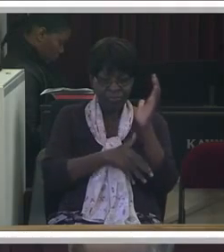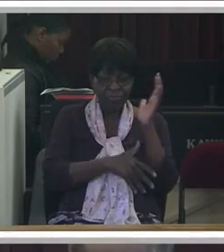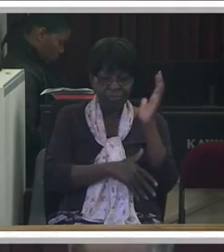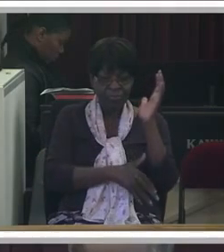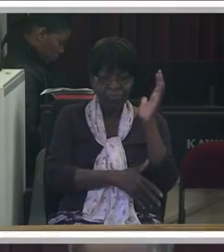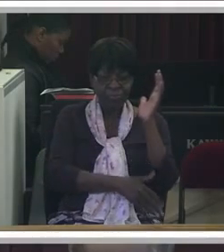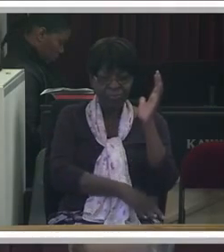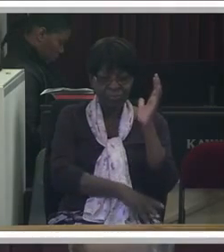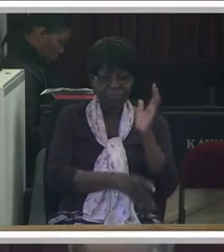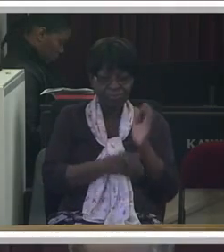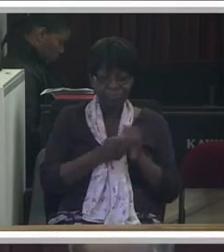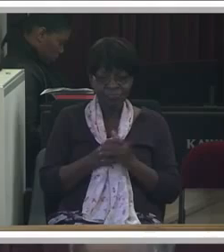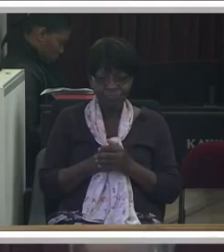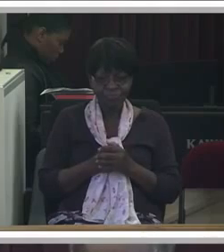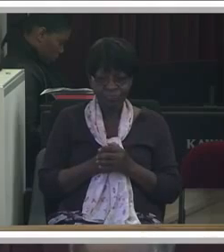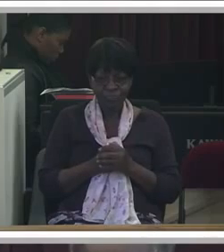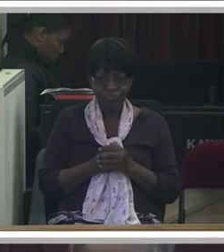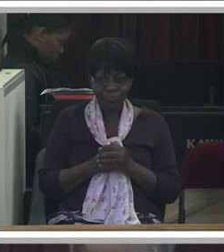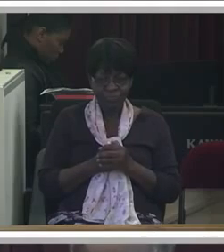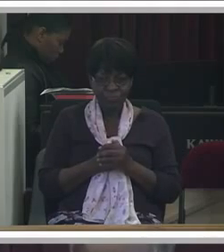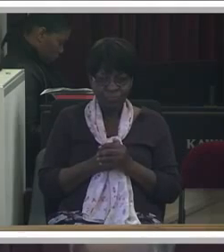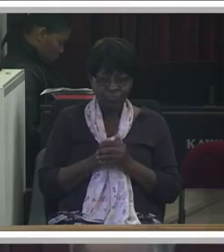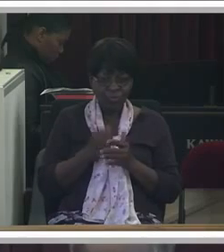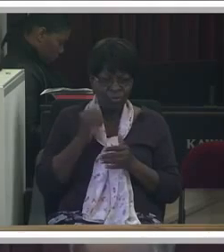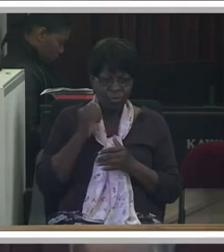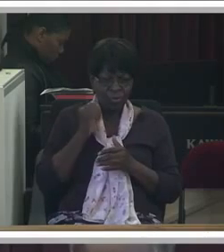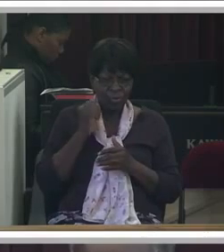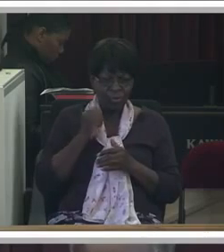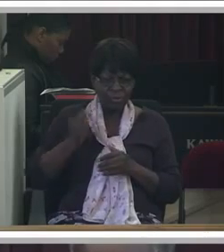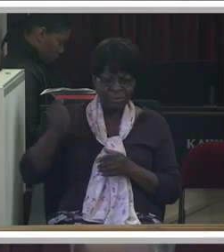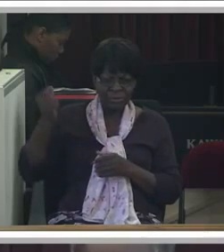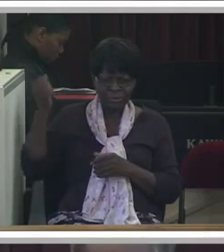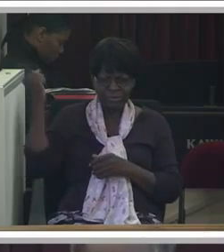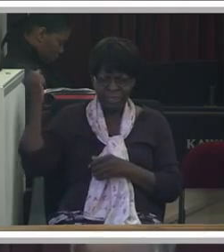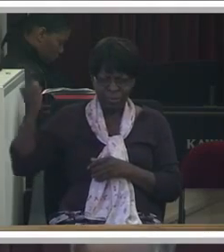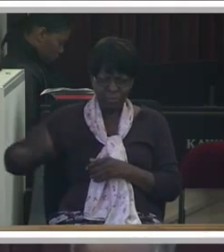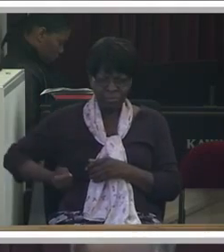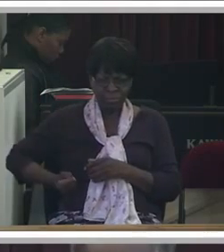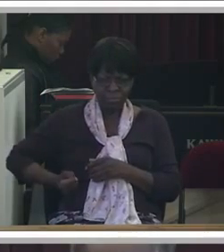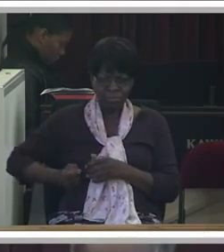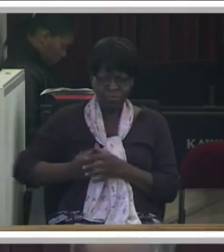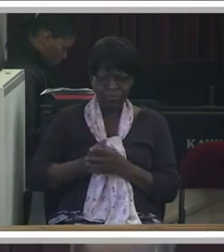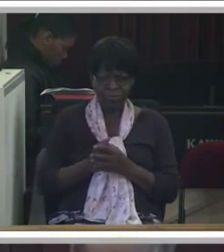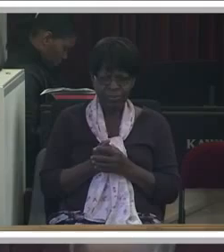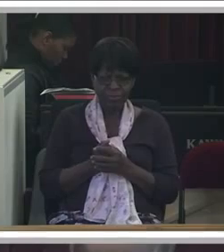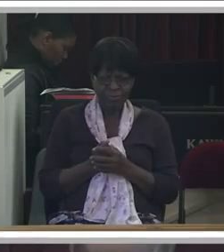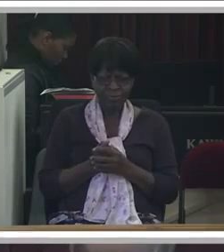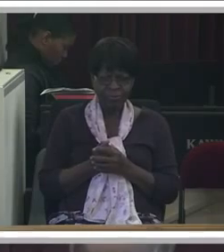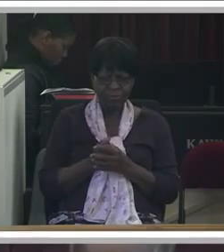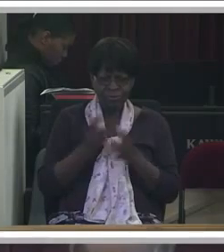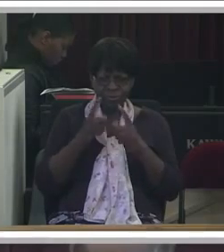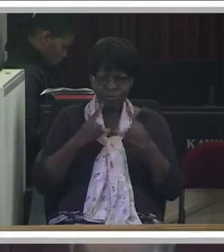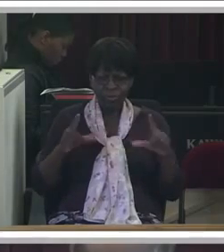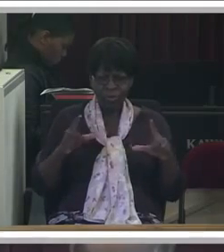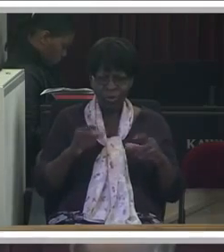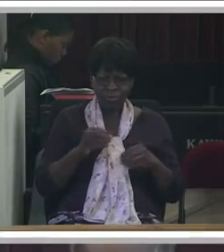when the spear was thrust into his side. The Lord's Supper represents